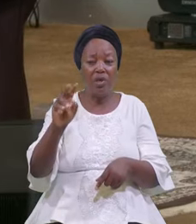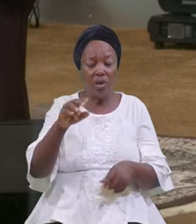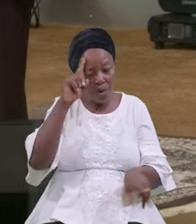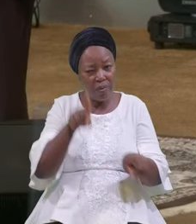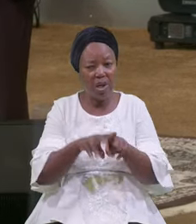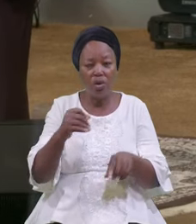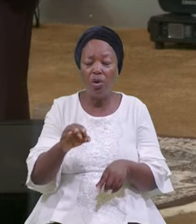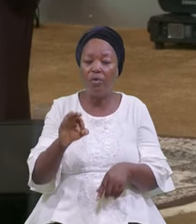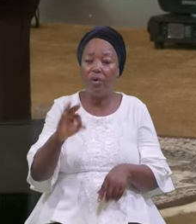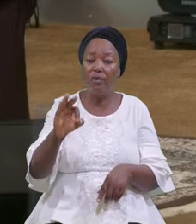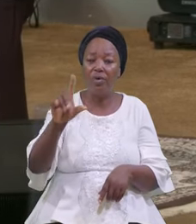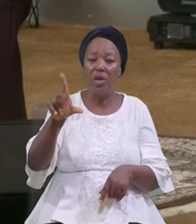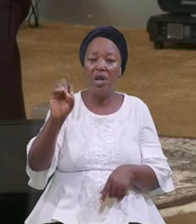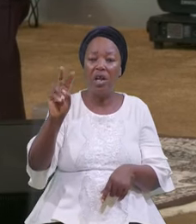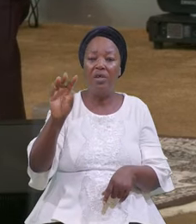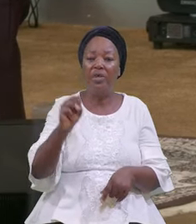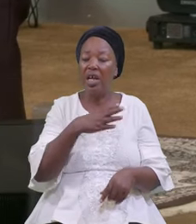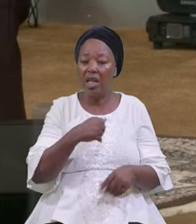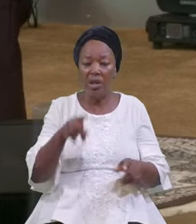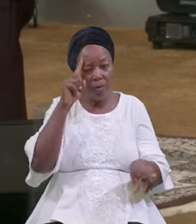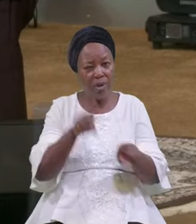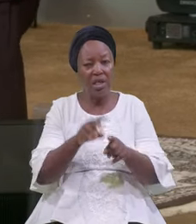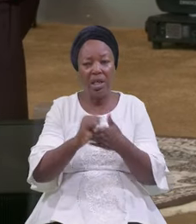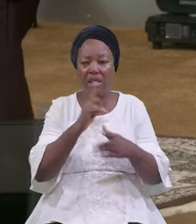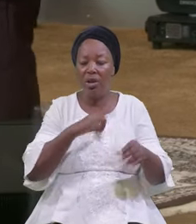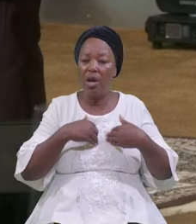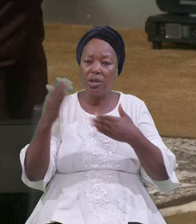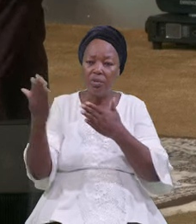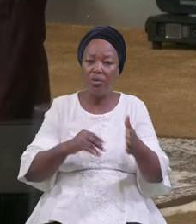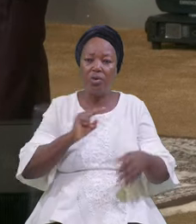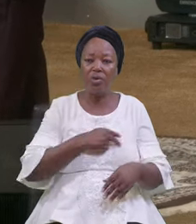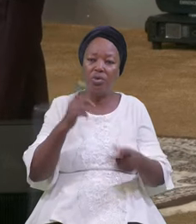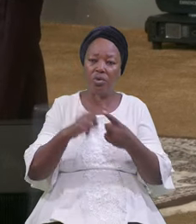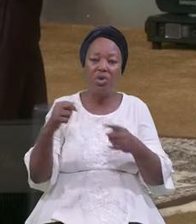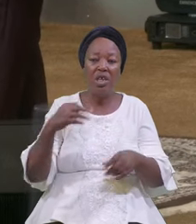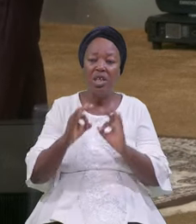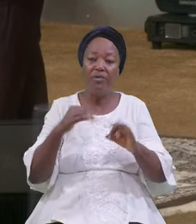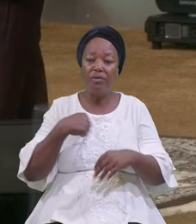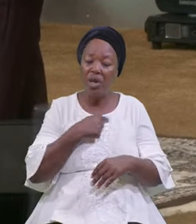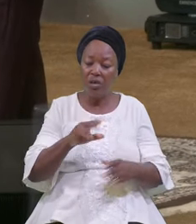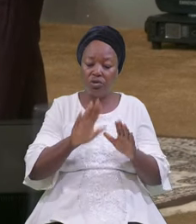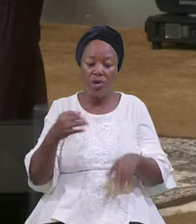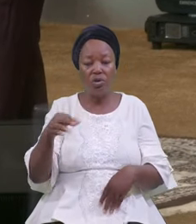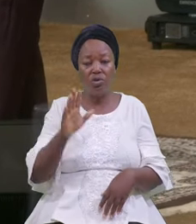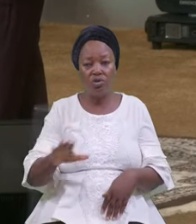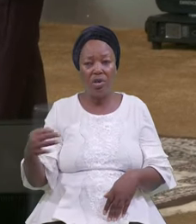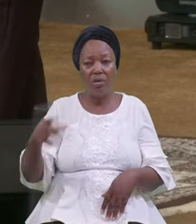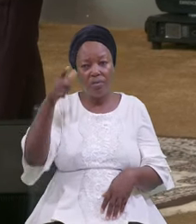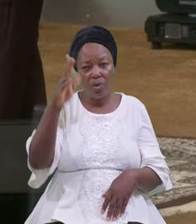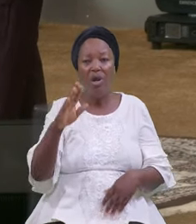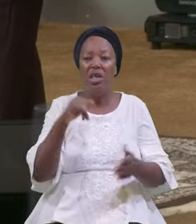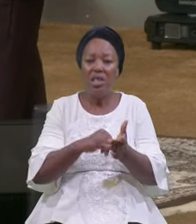Lord has brought us to already, if we're Christians, if we're converted, if we're children of God, is